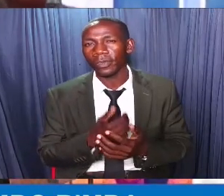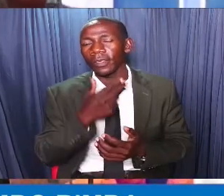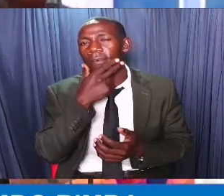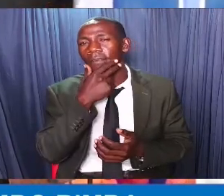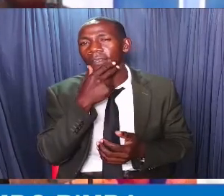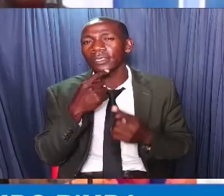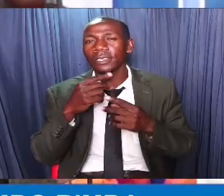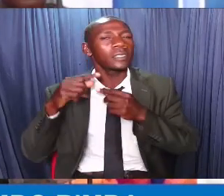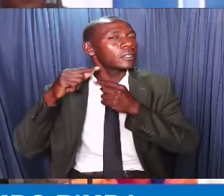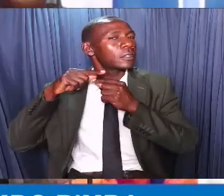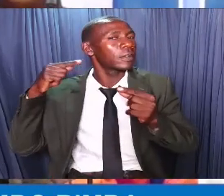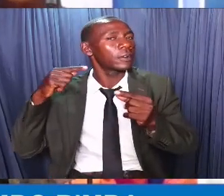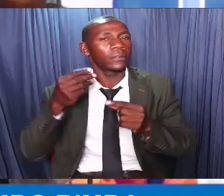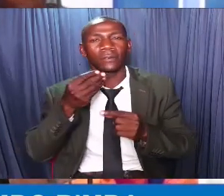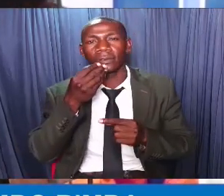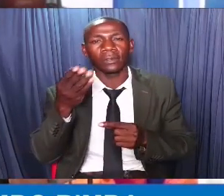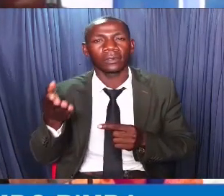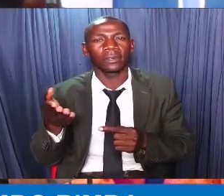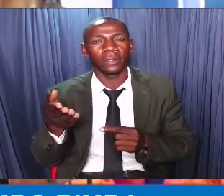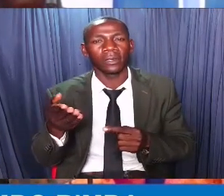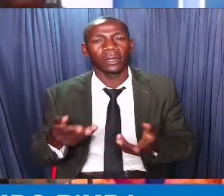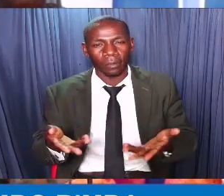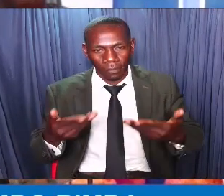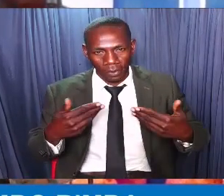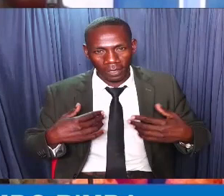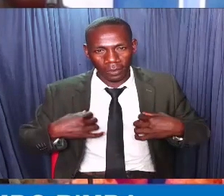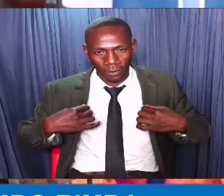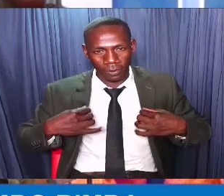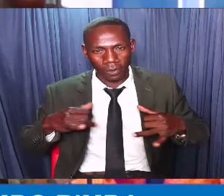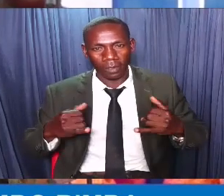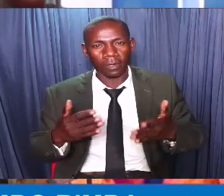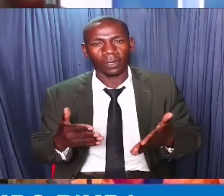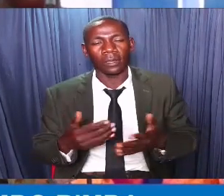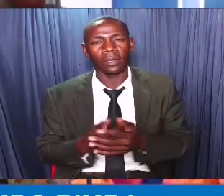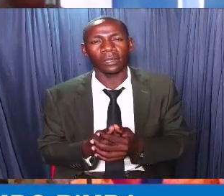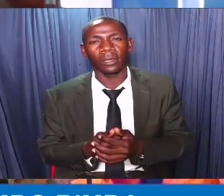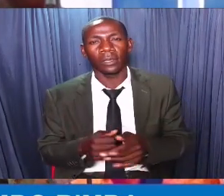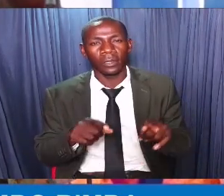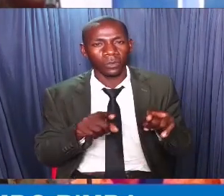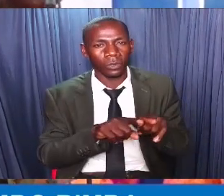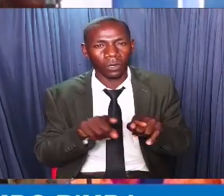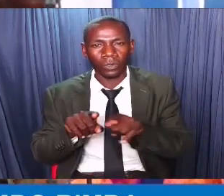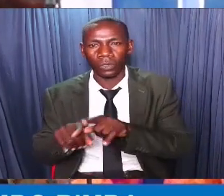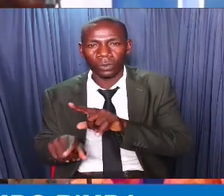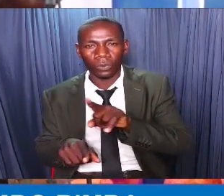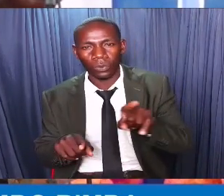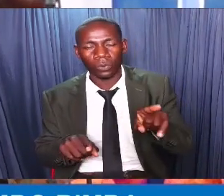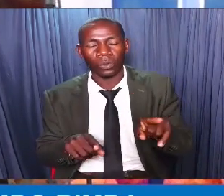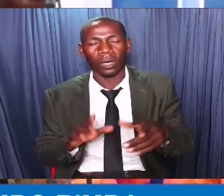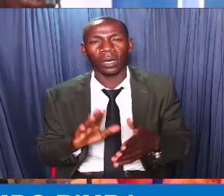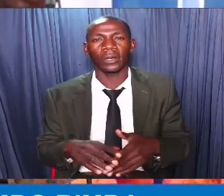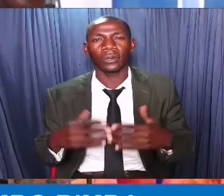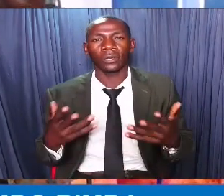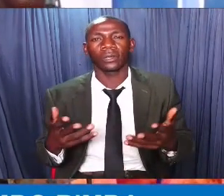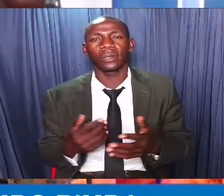anasema chinjeni. The father says you slaughter. Leteni mavazi mapya. Bring new garments here. Basi hata wewe. So you too.